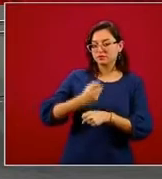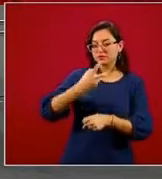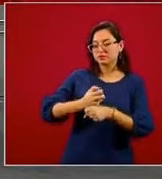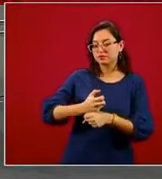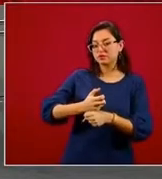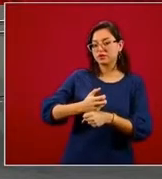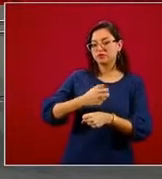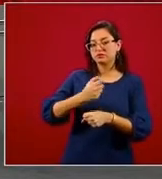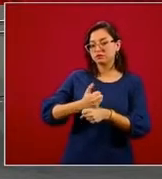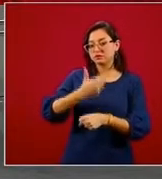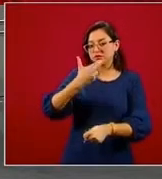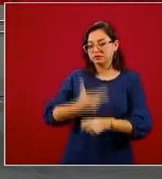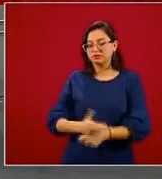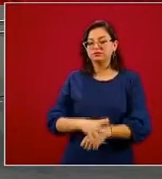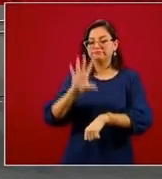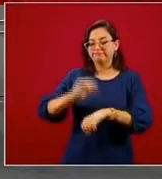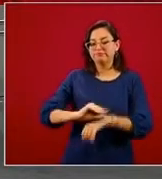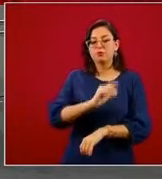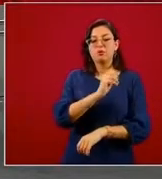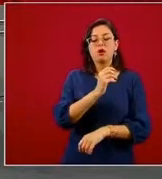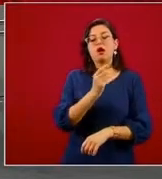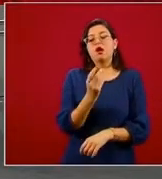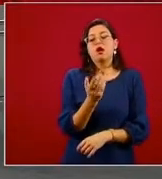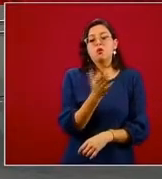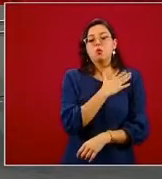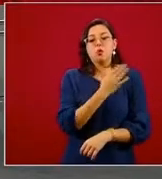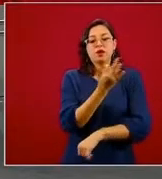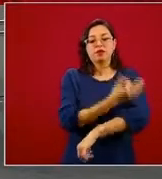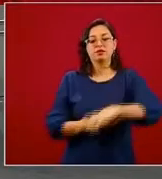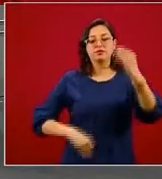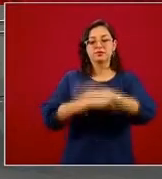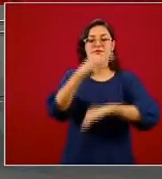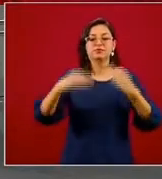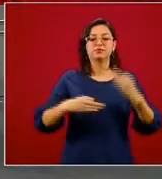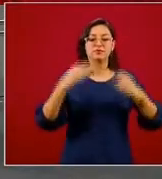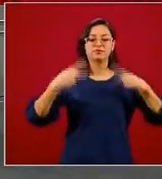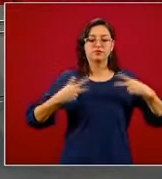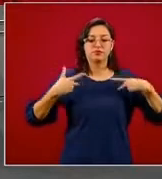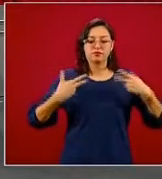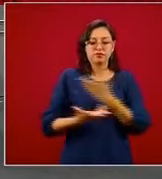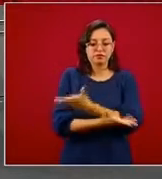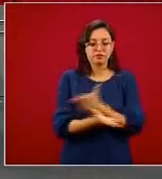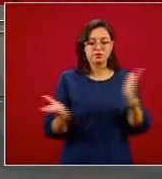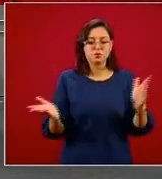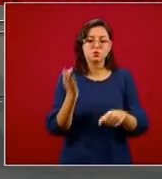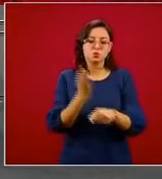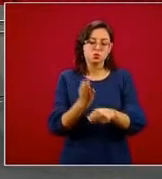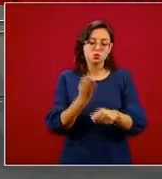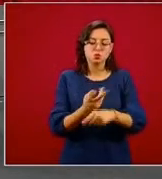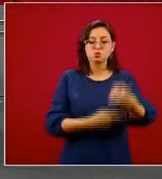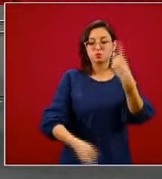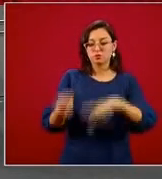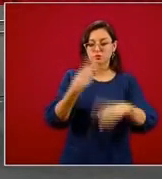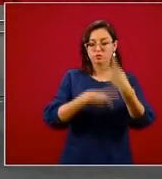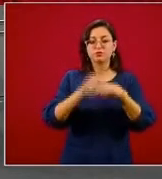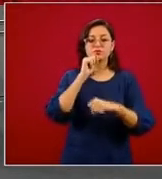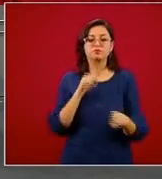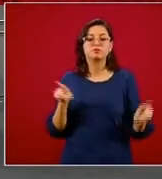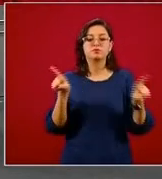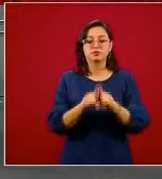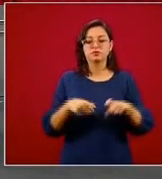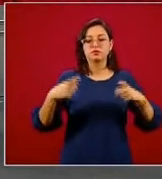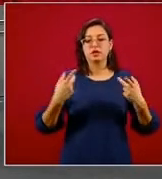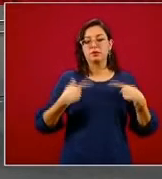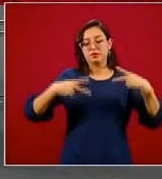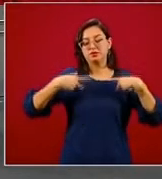to present the report. With your permission, Undersecretary, good afternoon to everyone who have